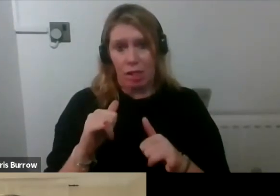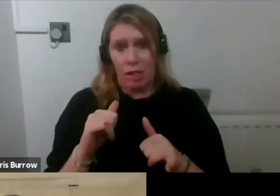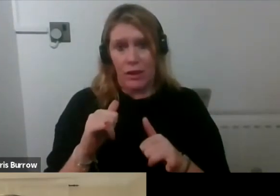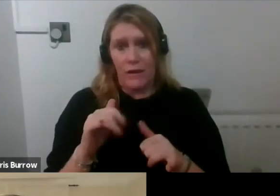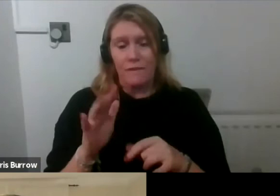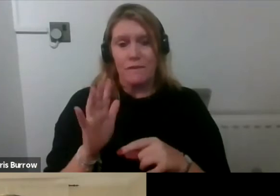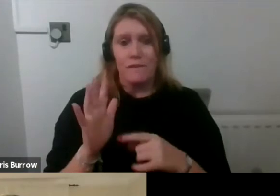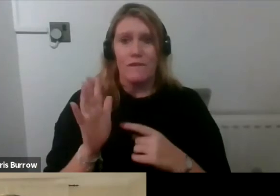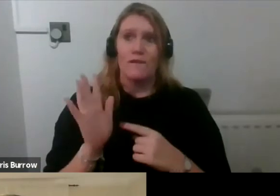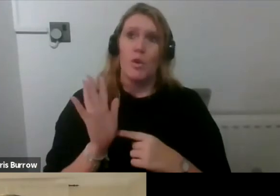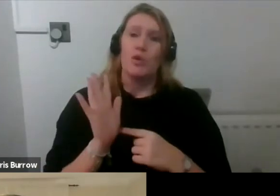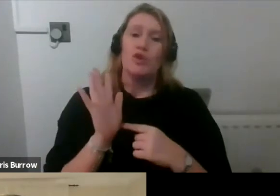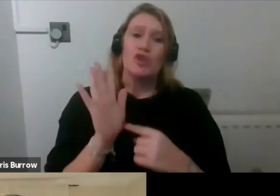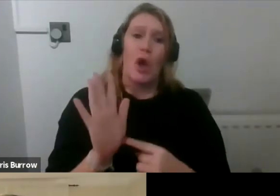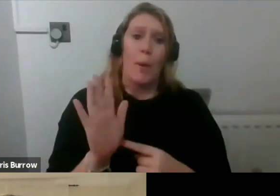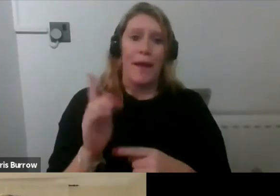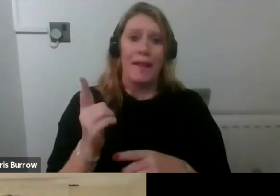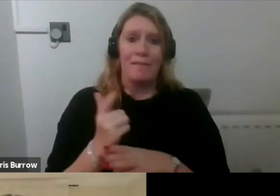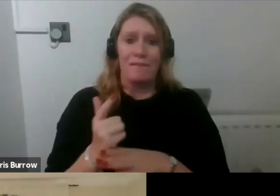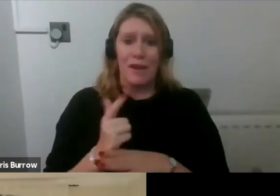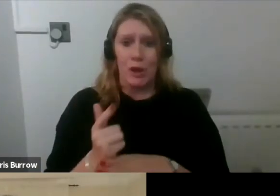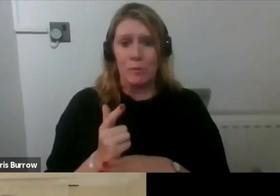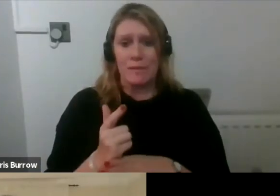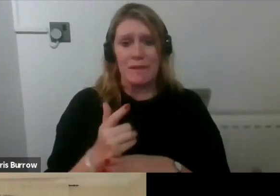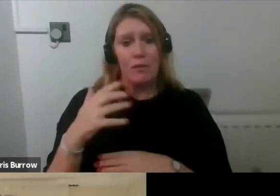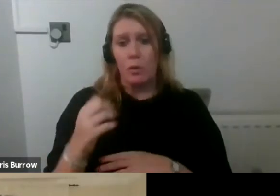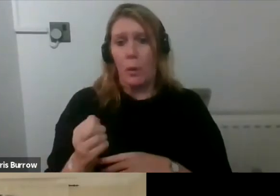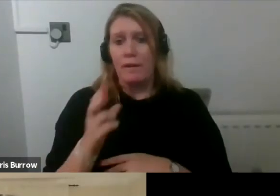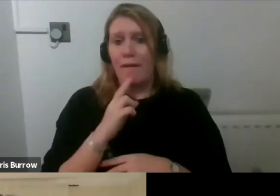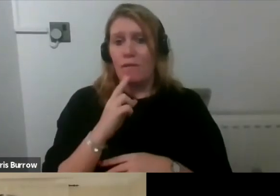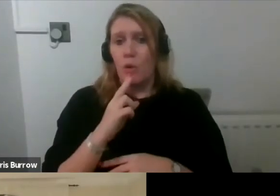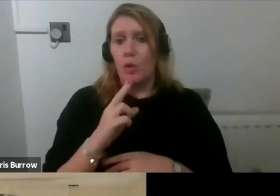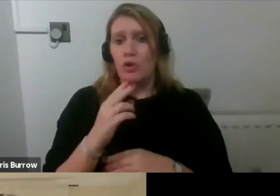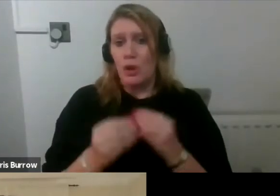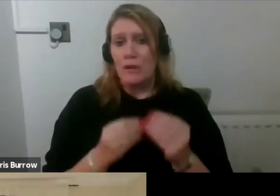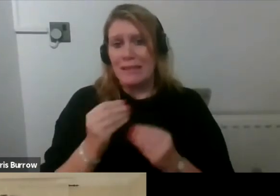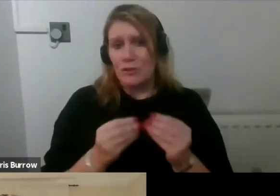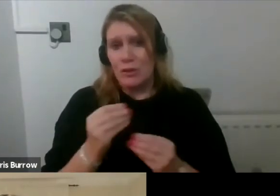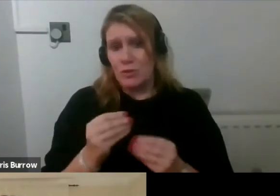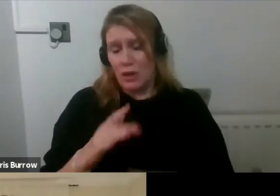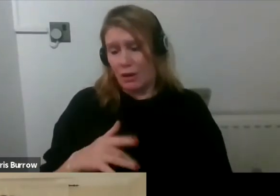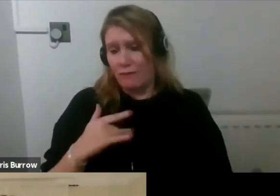there isn't a version with audio description built in, I think that